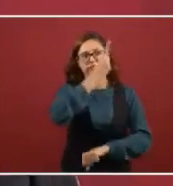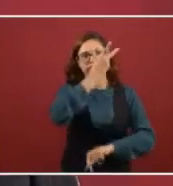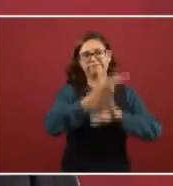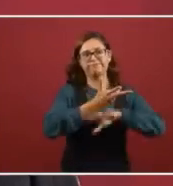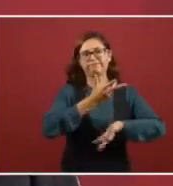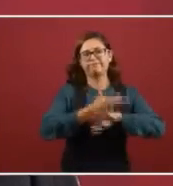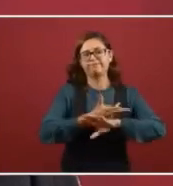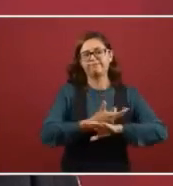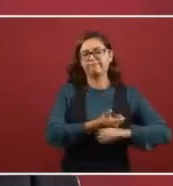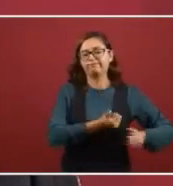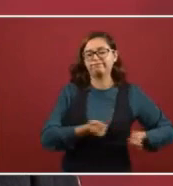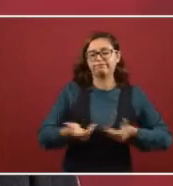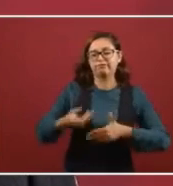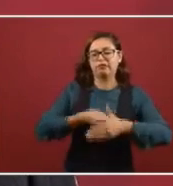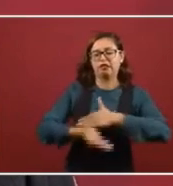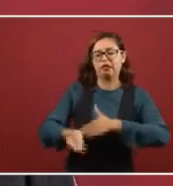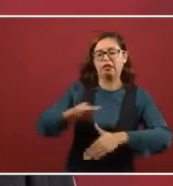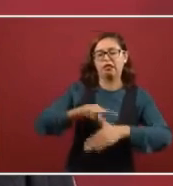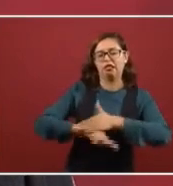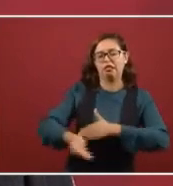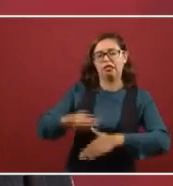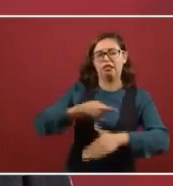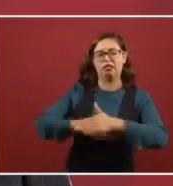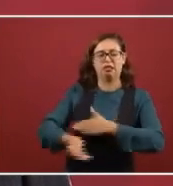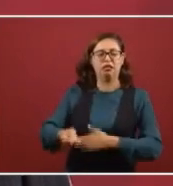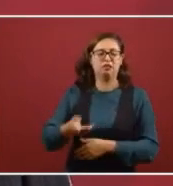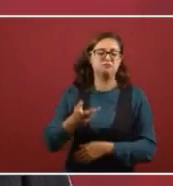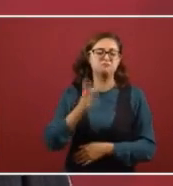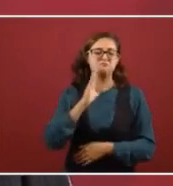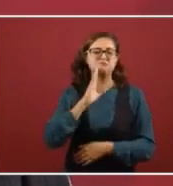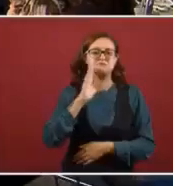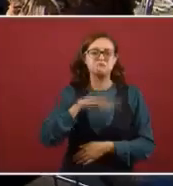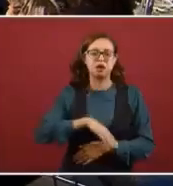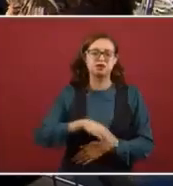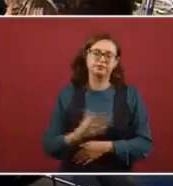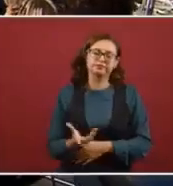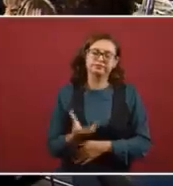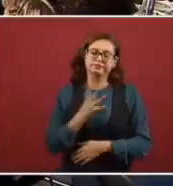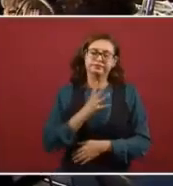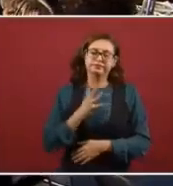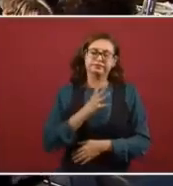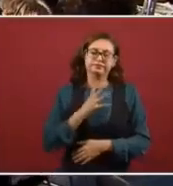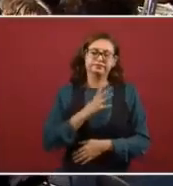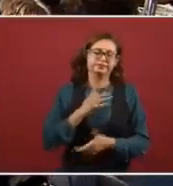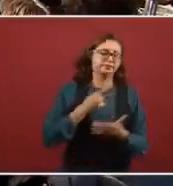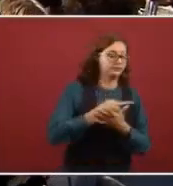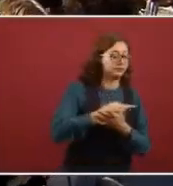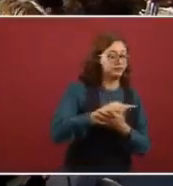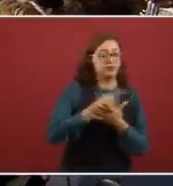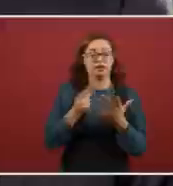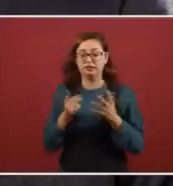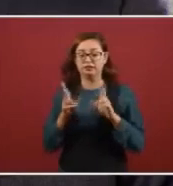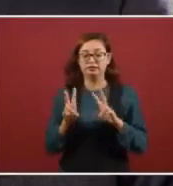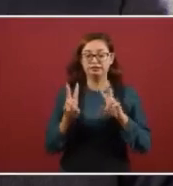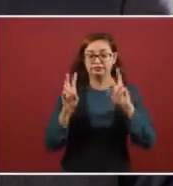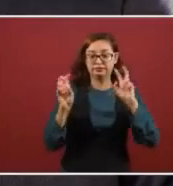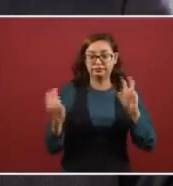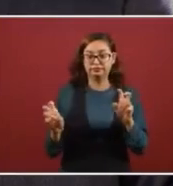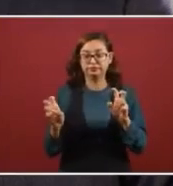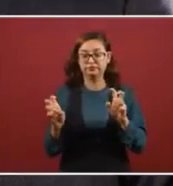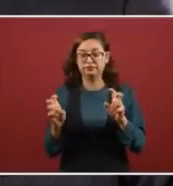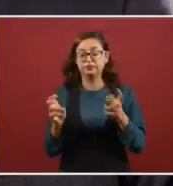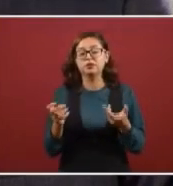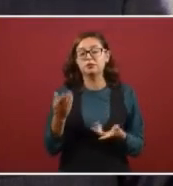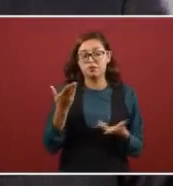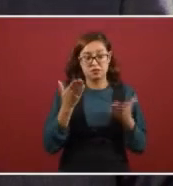and they país. enter as Entonces, sí, contraband in the hay una country. influencia. And yes, there is an Todo este influence. tema de las armas, Marcelo, So all these